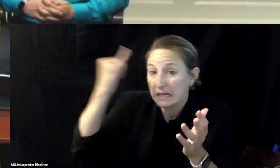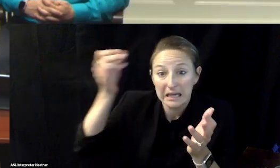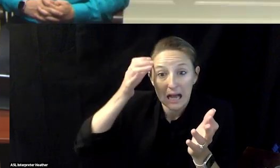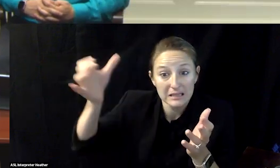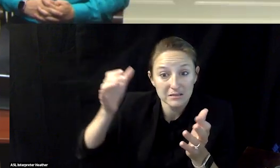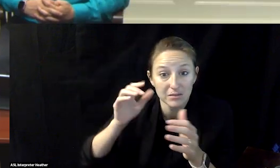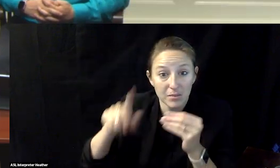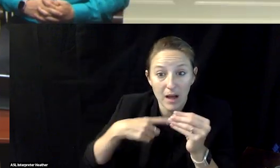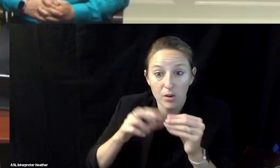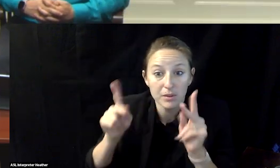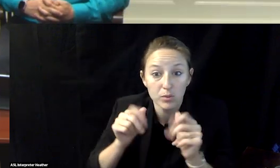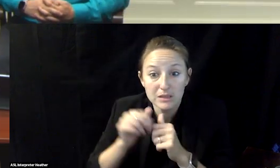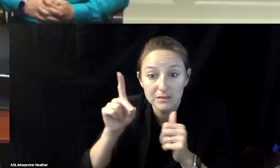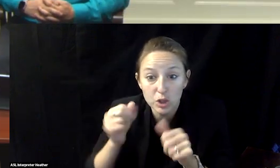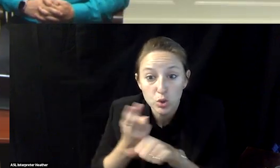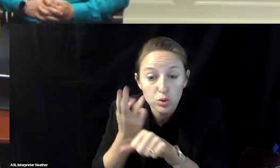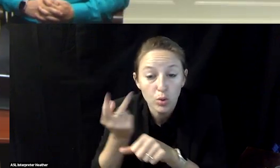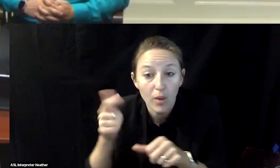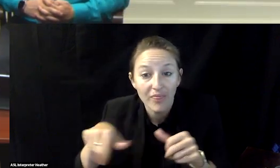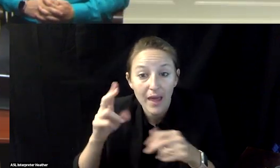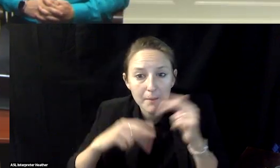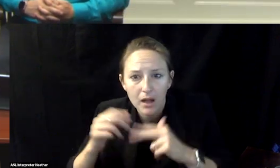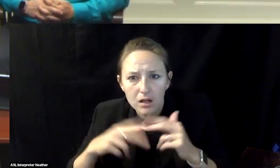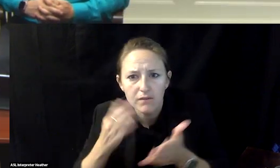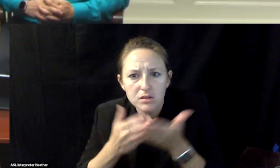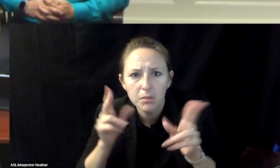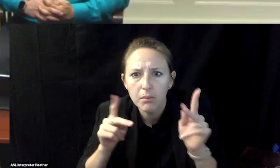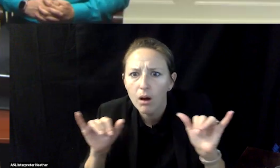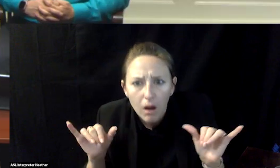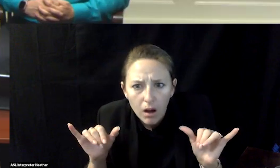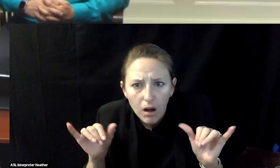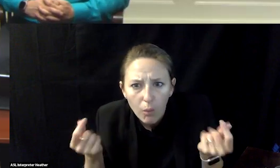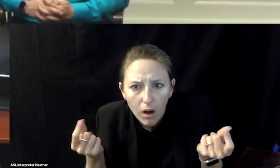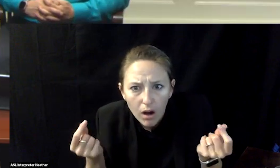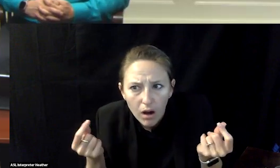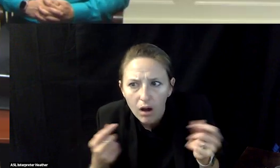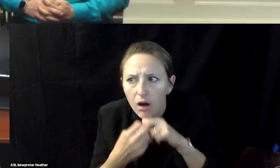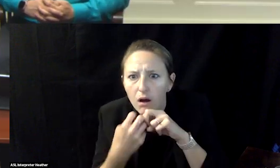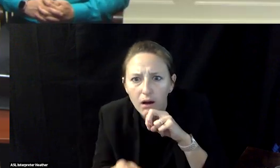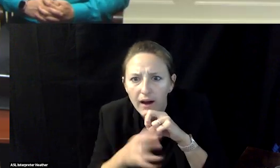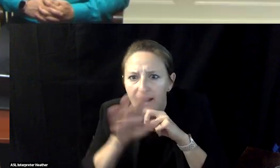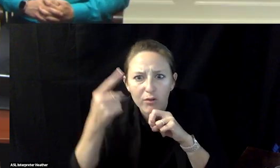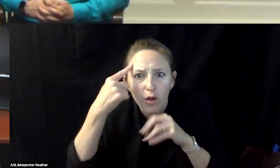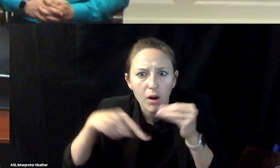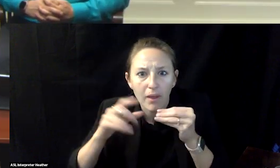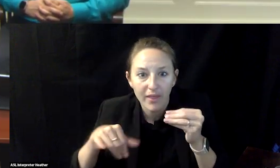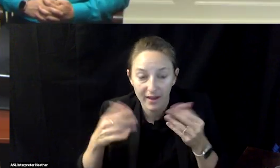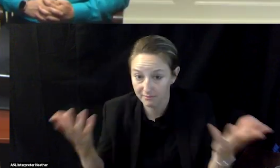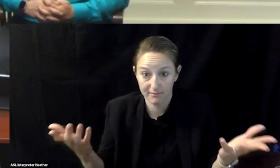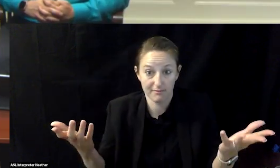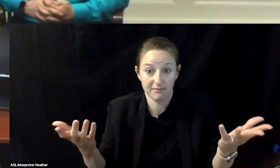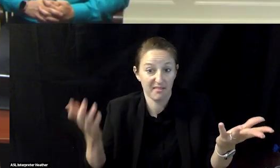using what they've built for some people is just something that they haven't thought of. And that's, you know, it